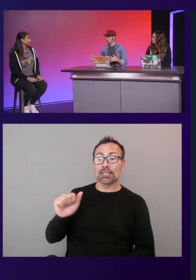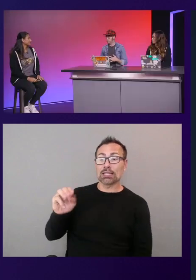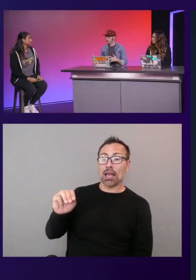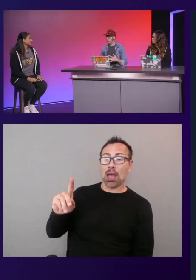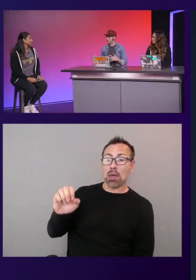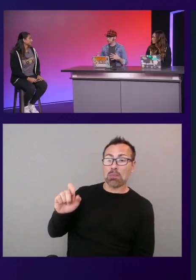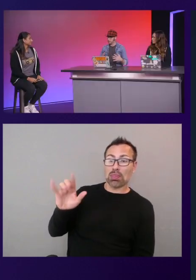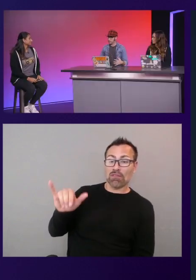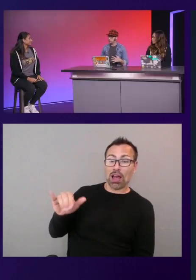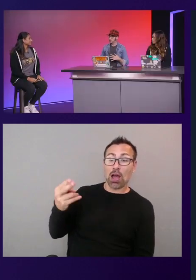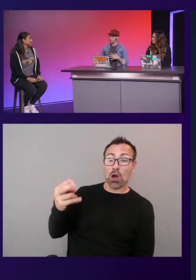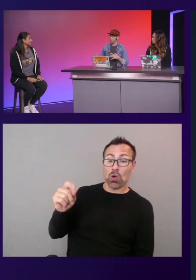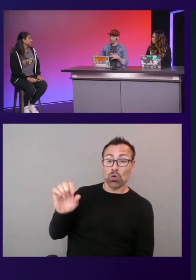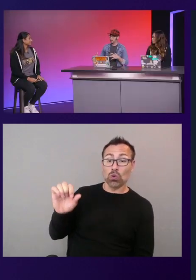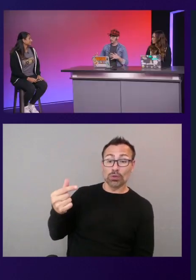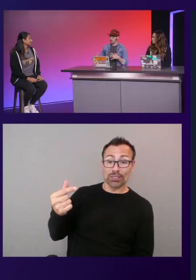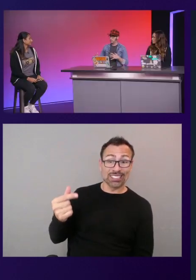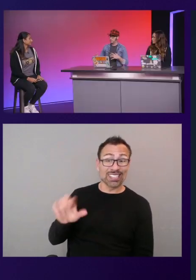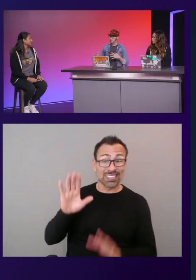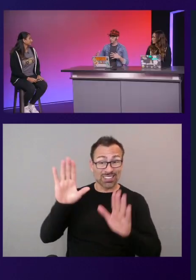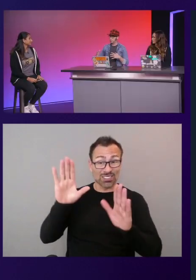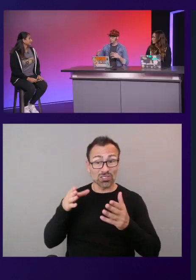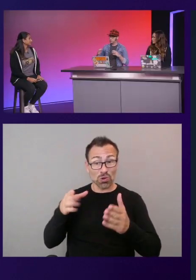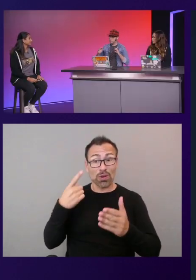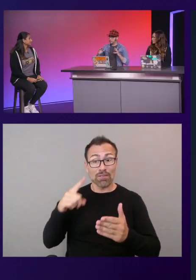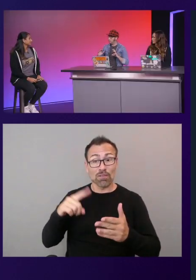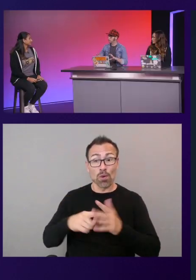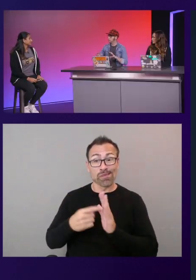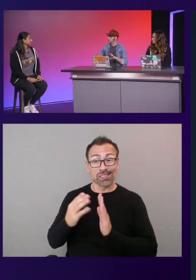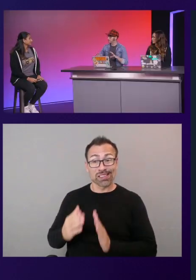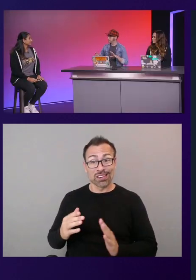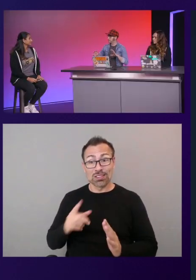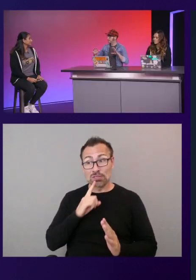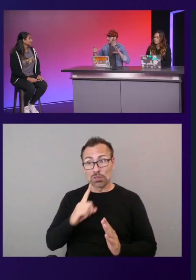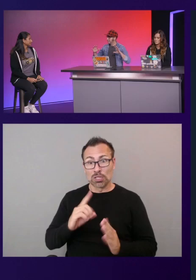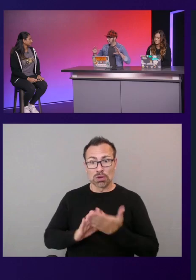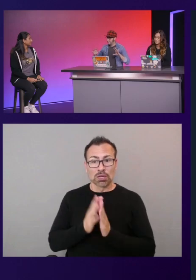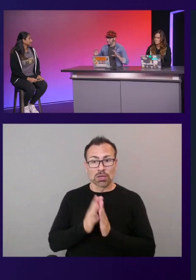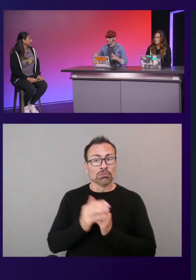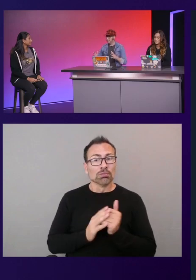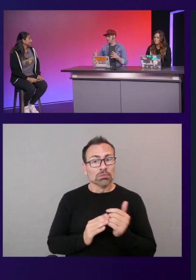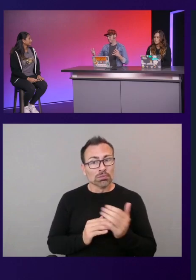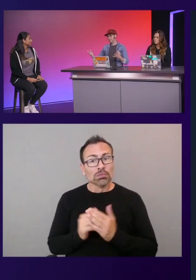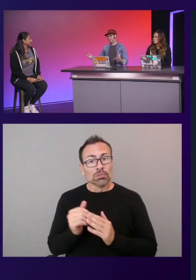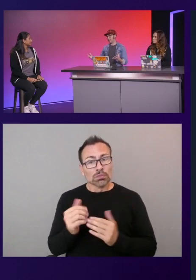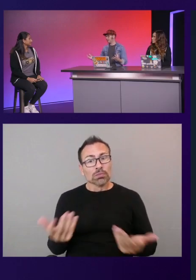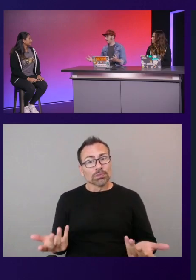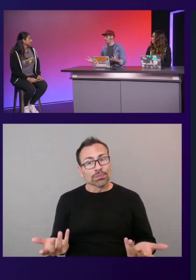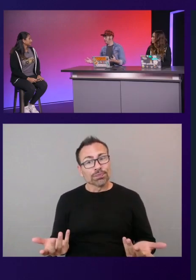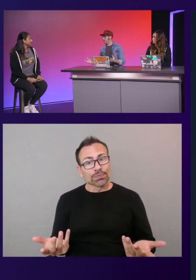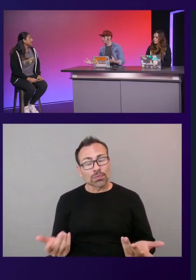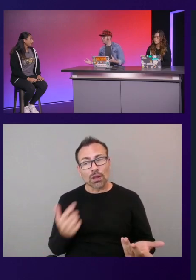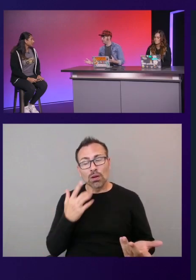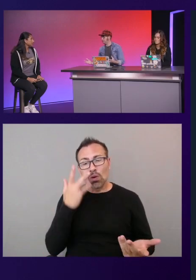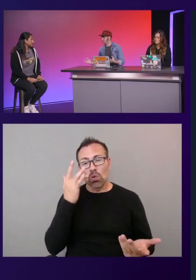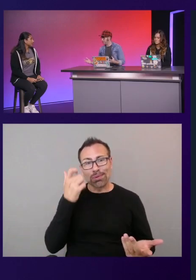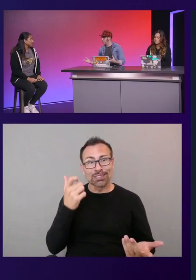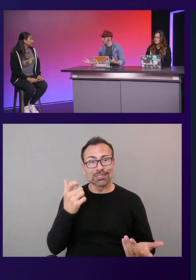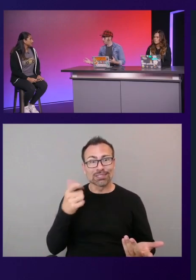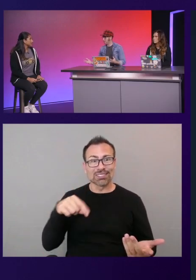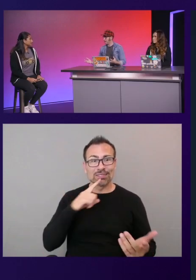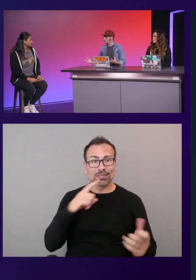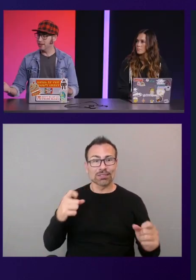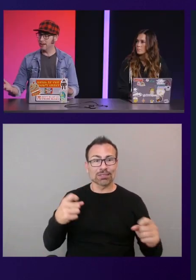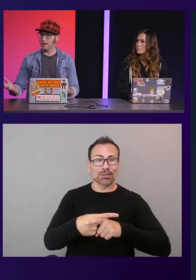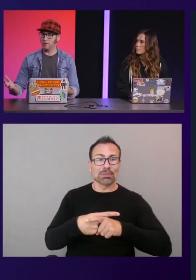a really great way for beginners to get comfortable because it's kind of complicated to